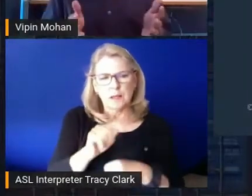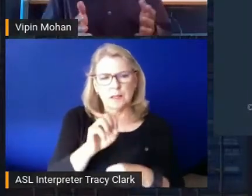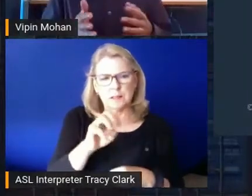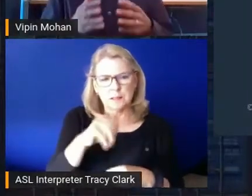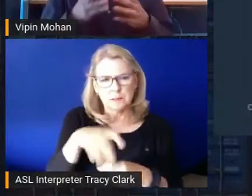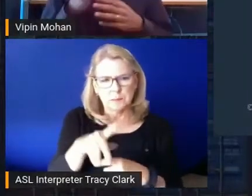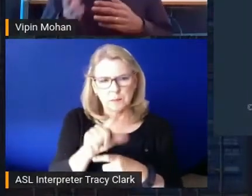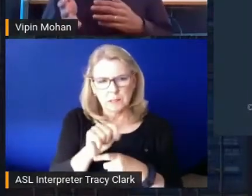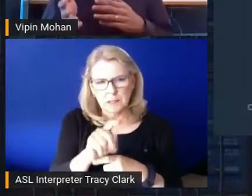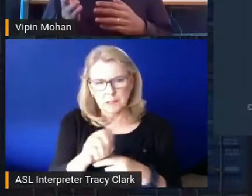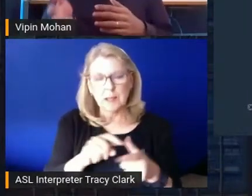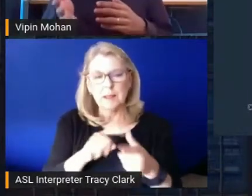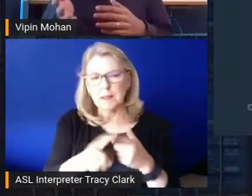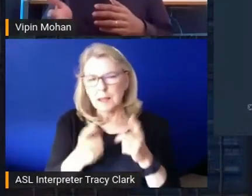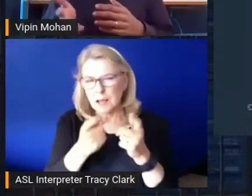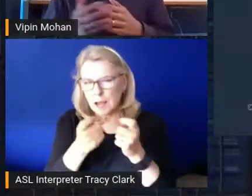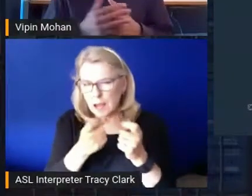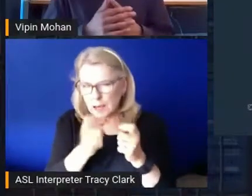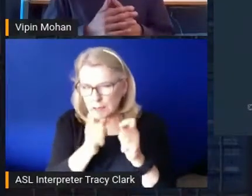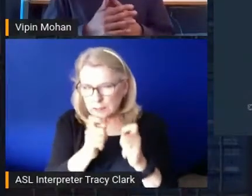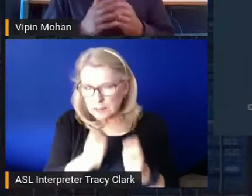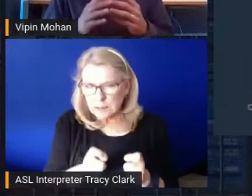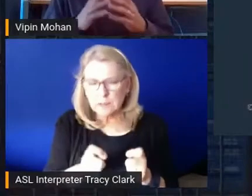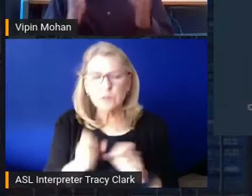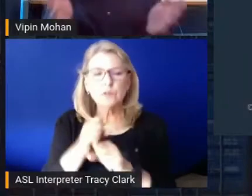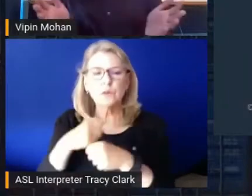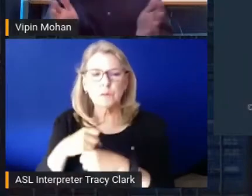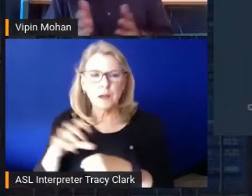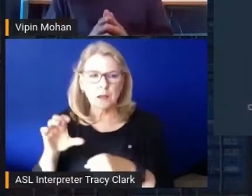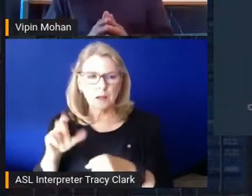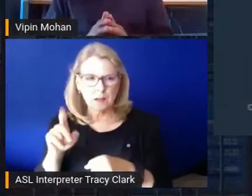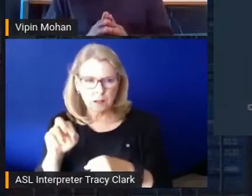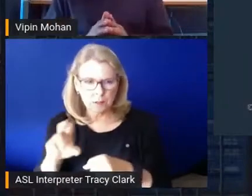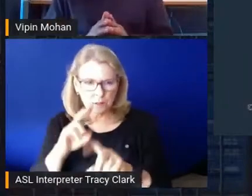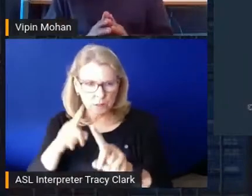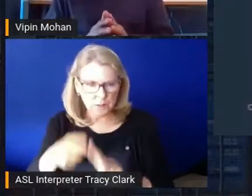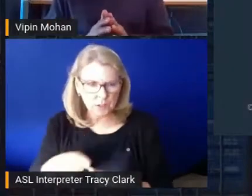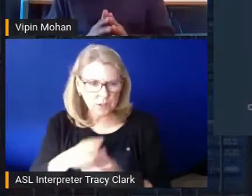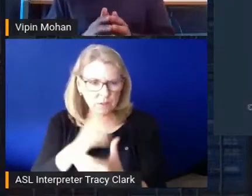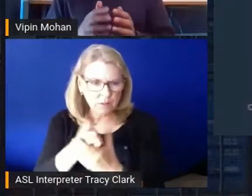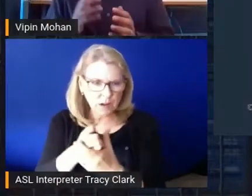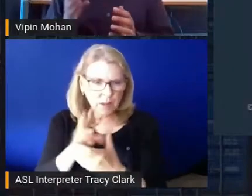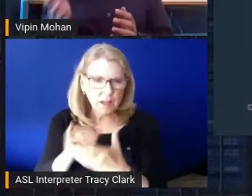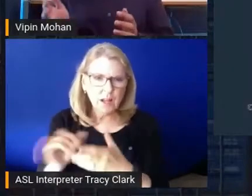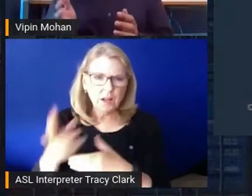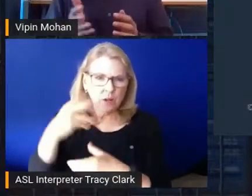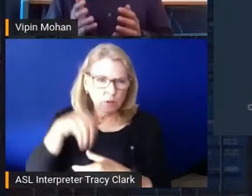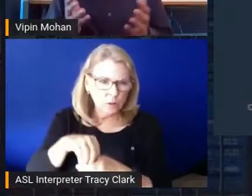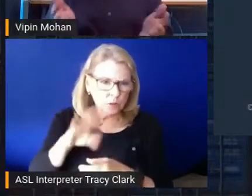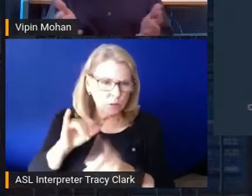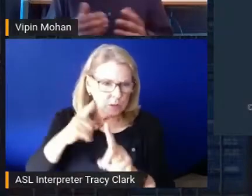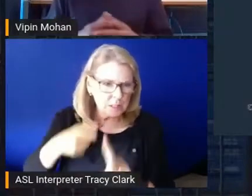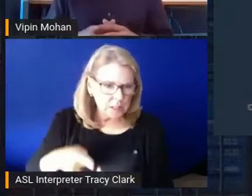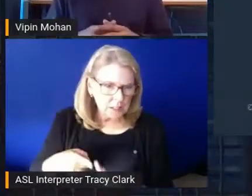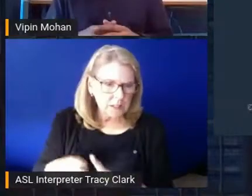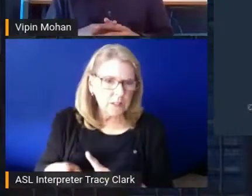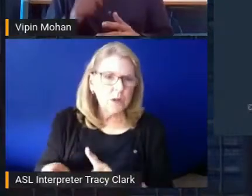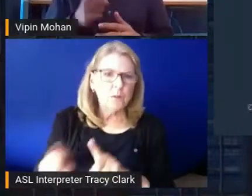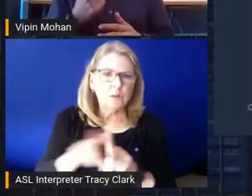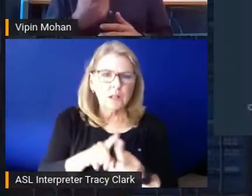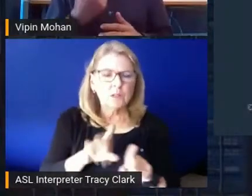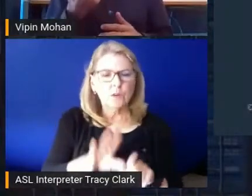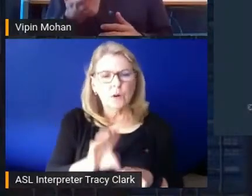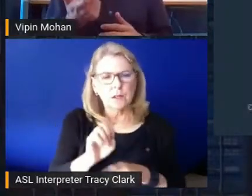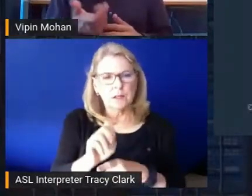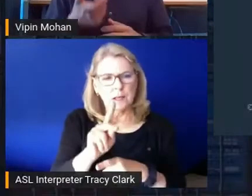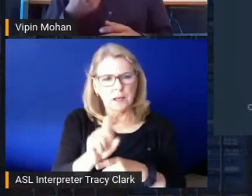create a cluster, you create that cluster specification file, and it includes all of your vSphere details as well as information about your EKS Anywhere cluster. And